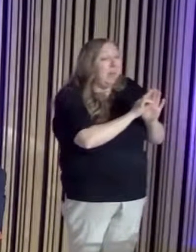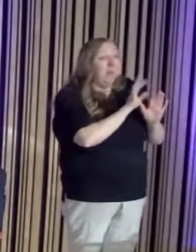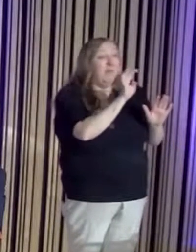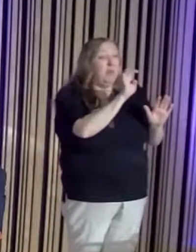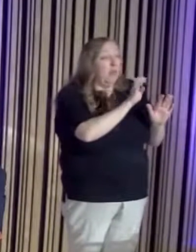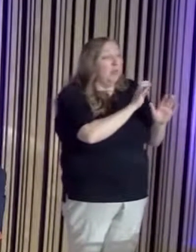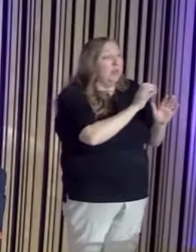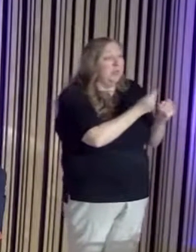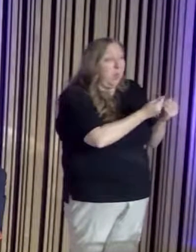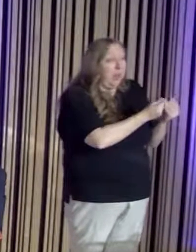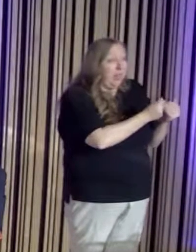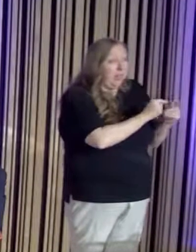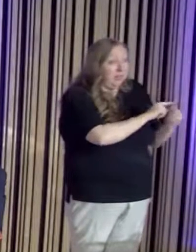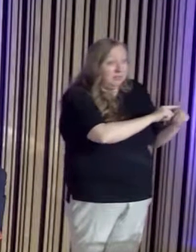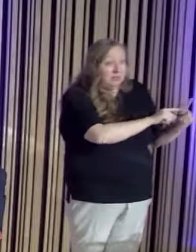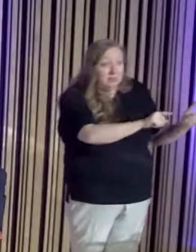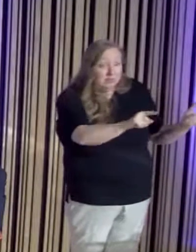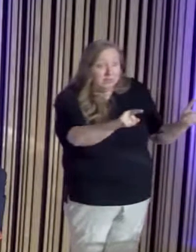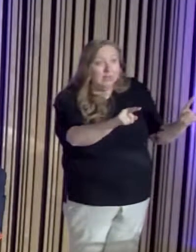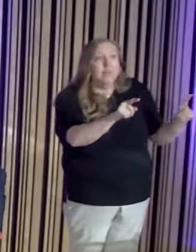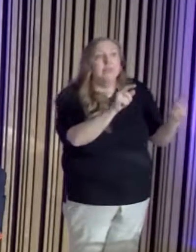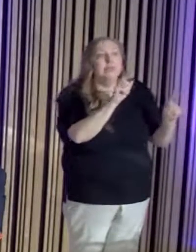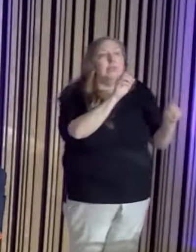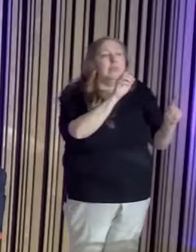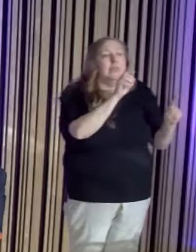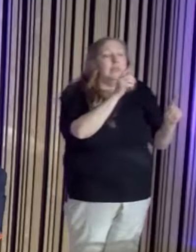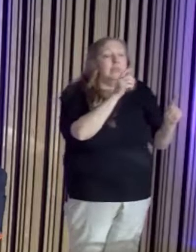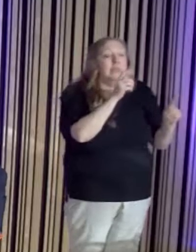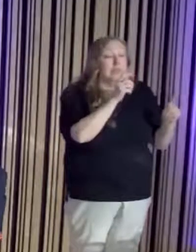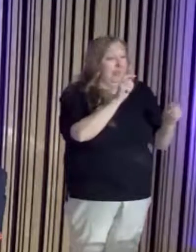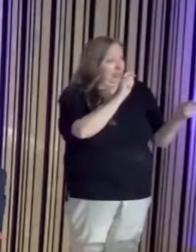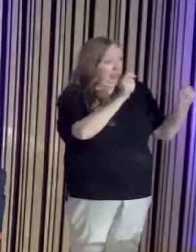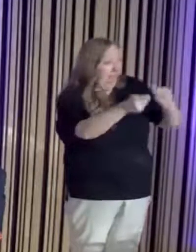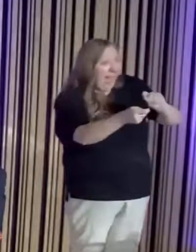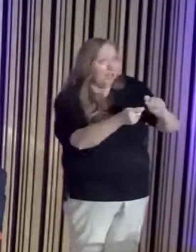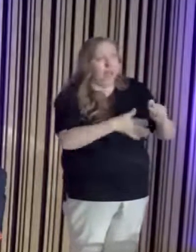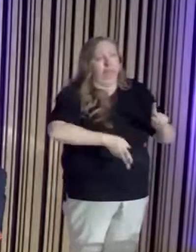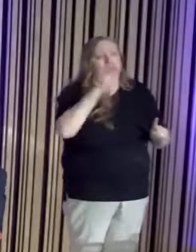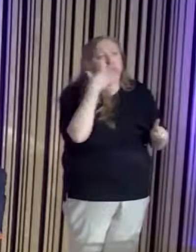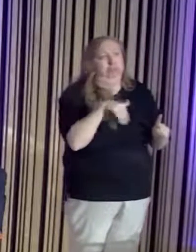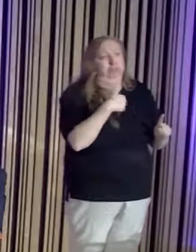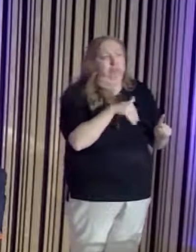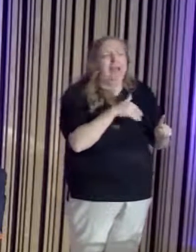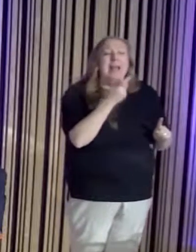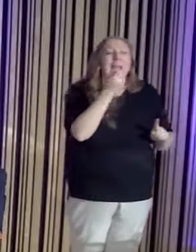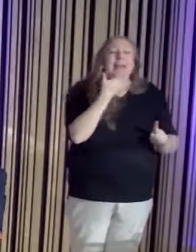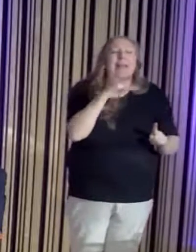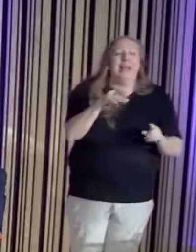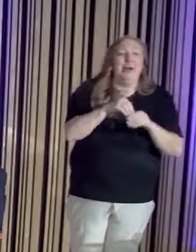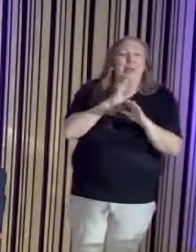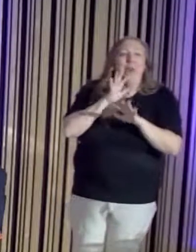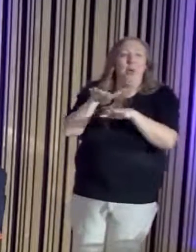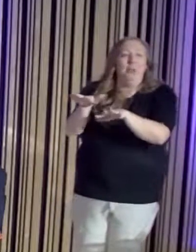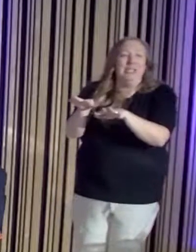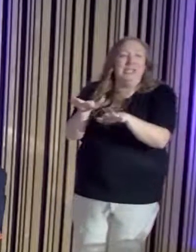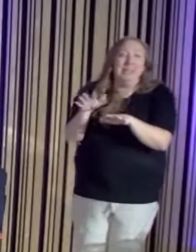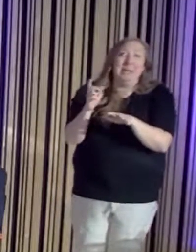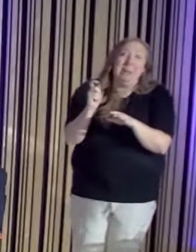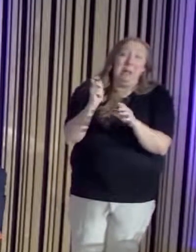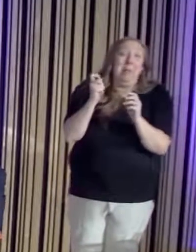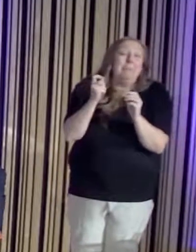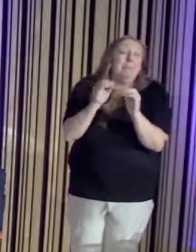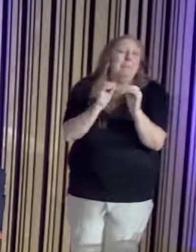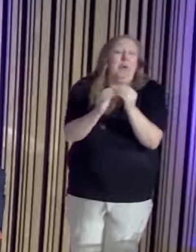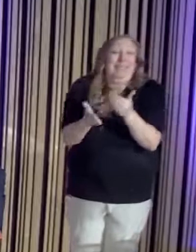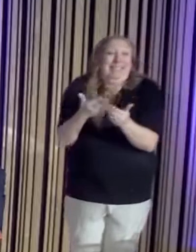you know, that scale and microscale of change is very, very high. We're a little bit luckier I always say the oceans are pretty easy compared to soils. Things